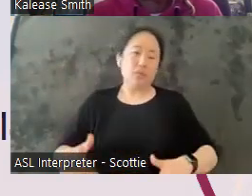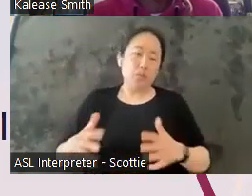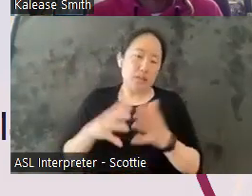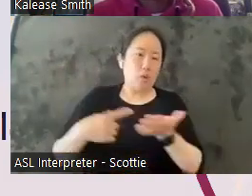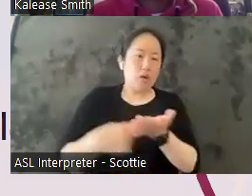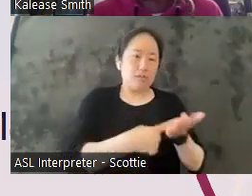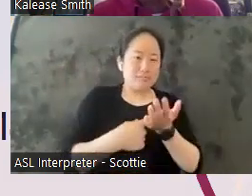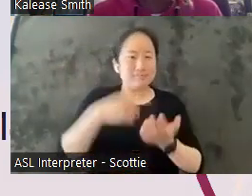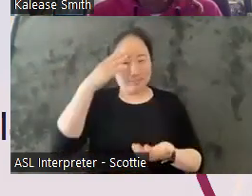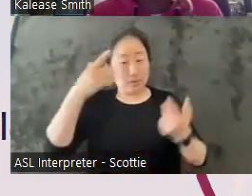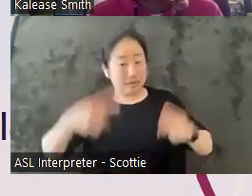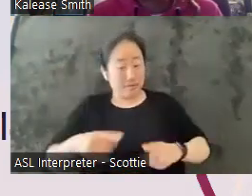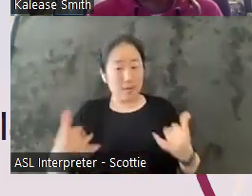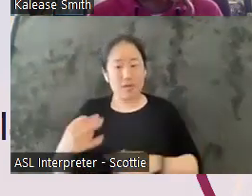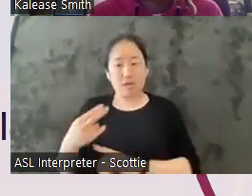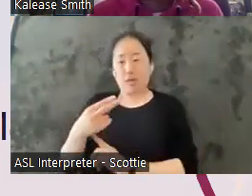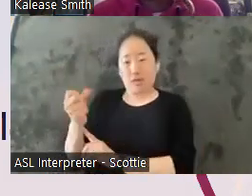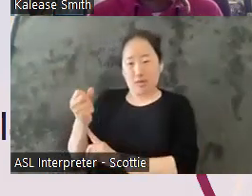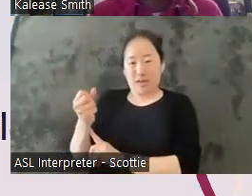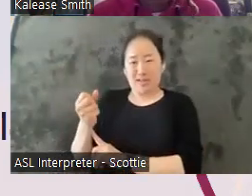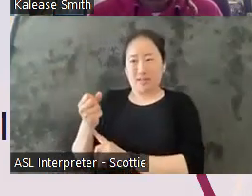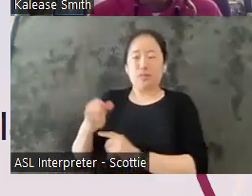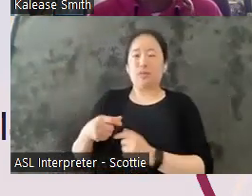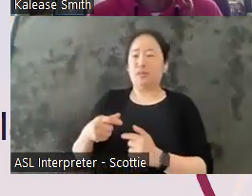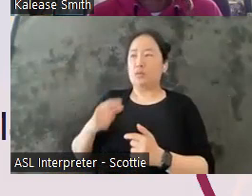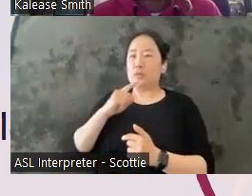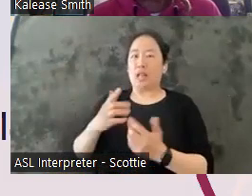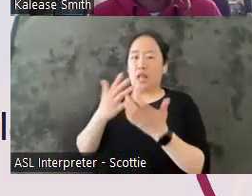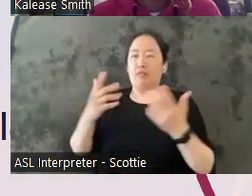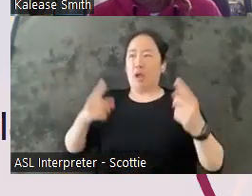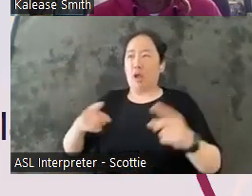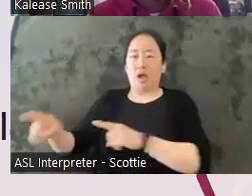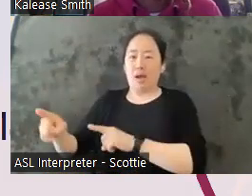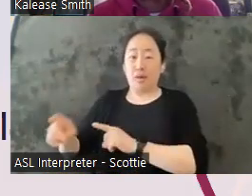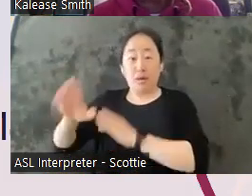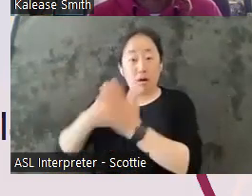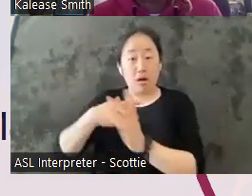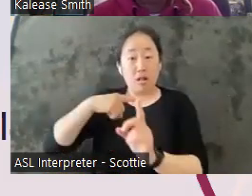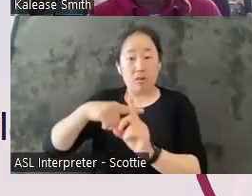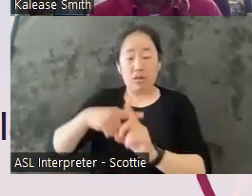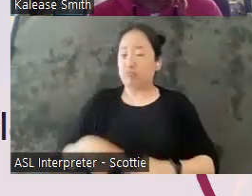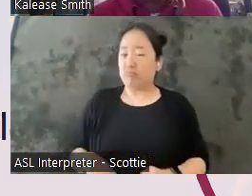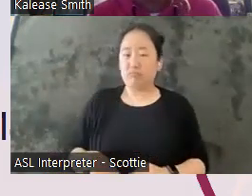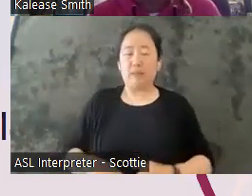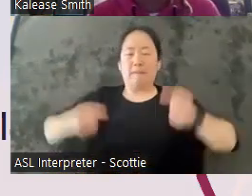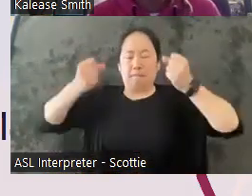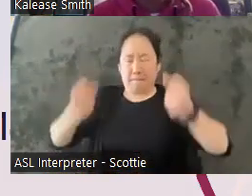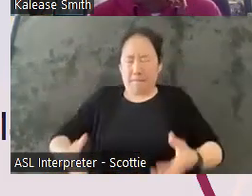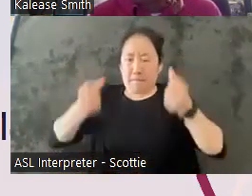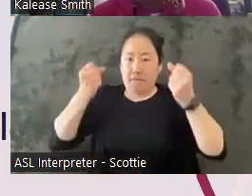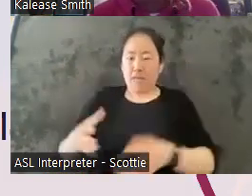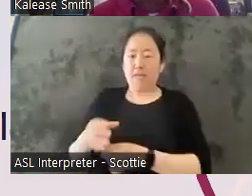on in the high schools that is not positive. A lot of sexual assault